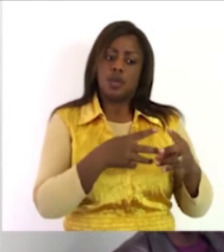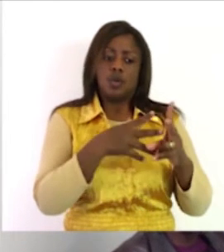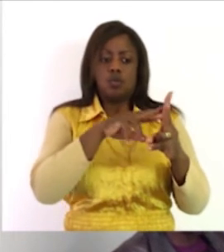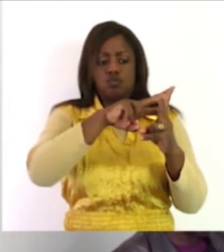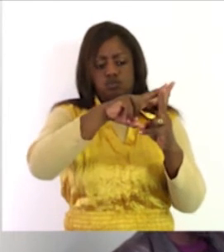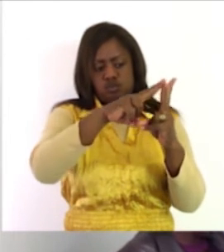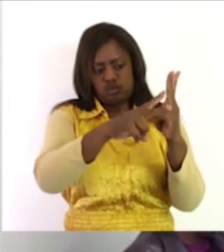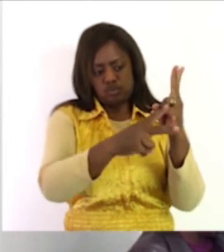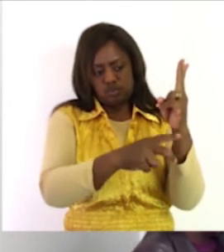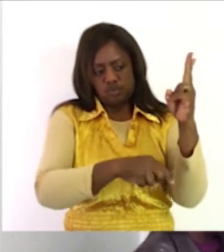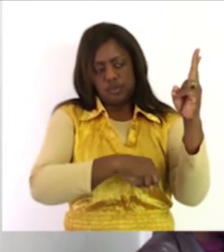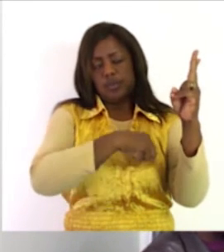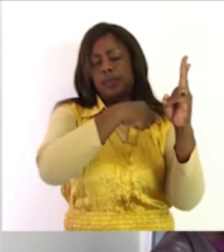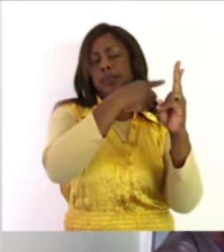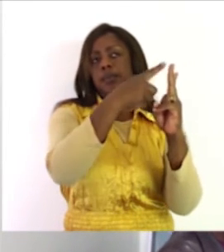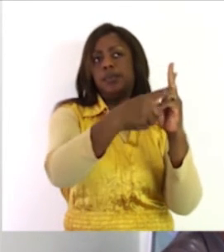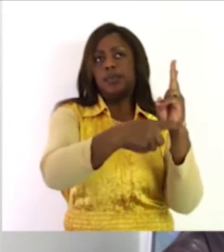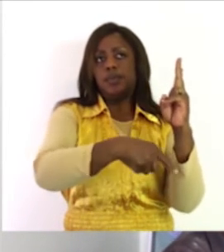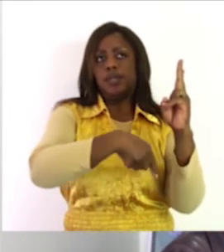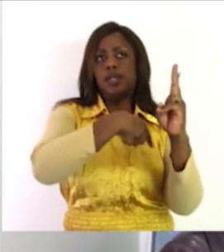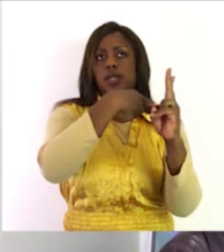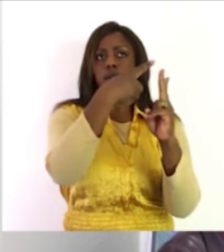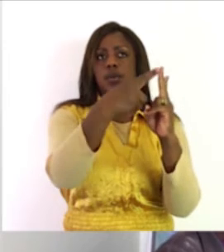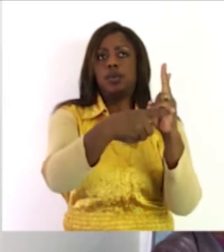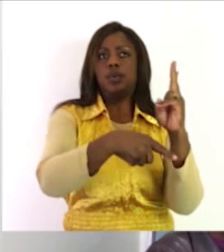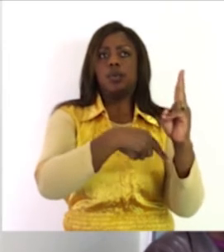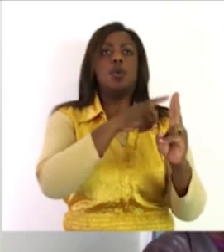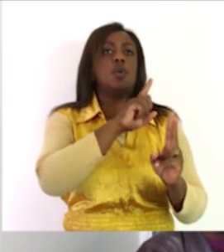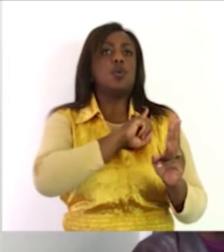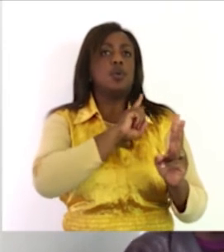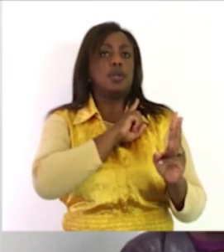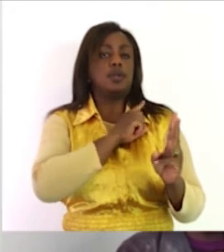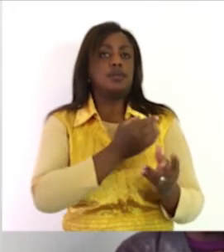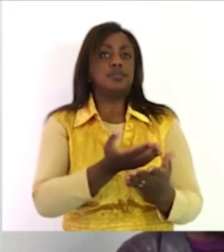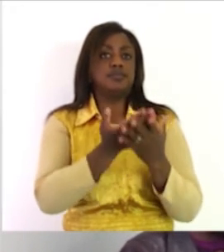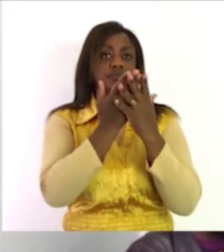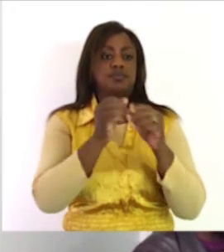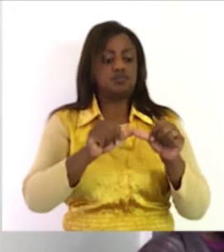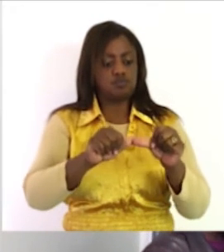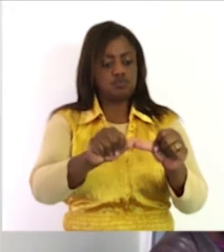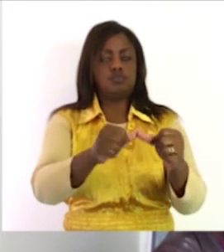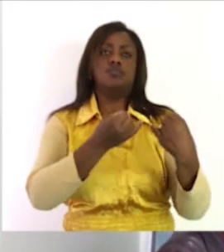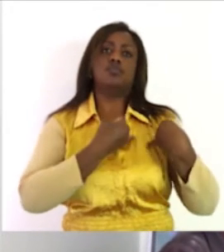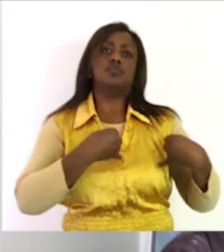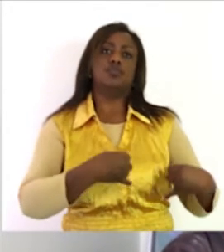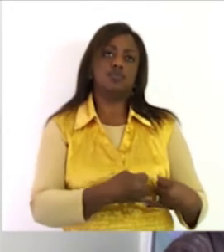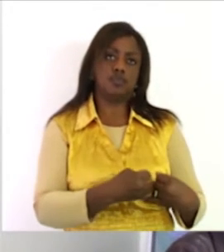back to the heart. And this is why your heart can pump actually better